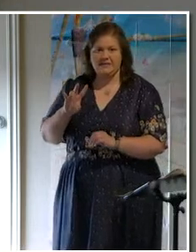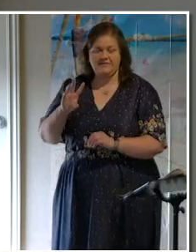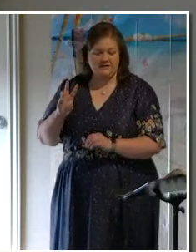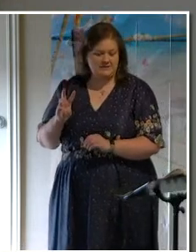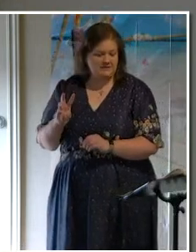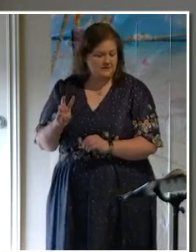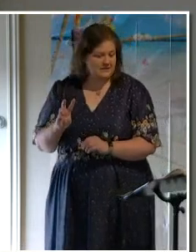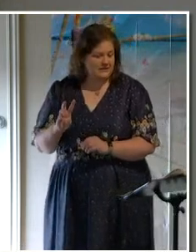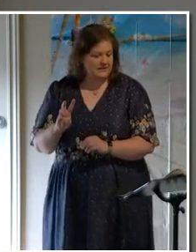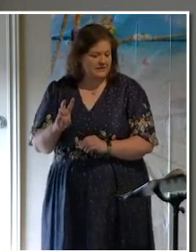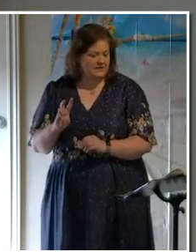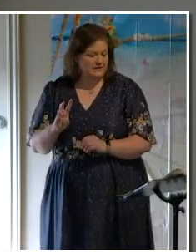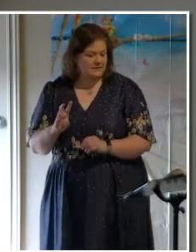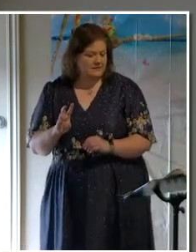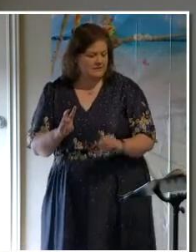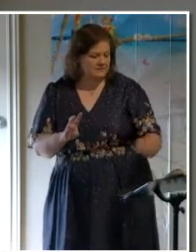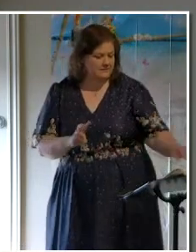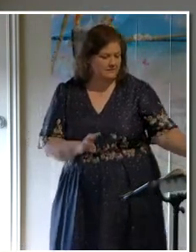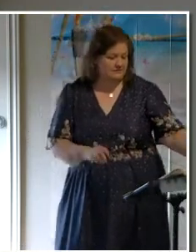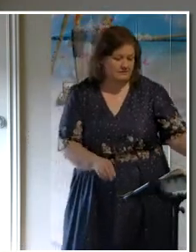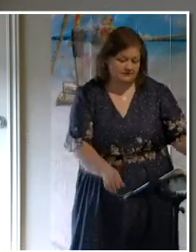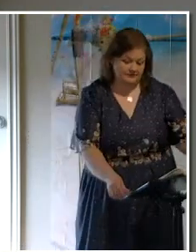Till the storm passes by.